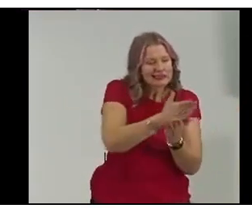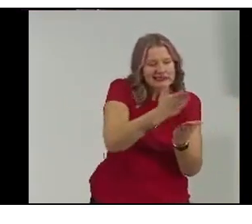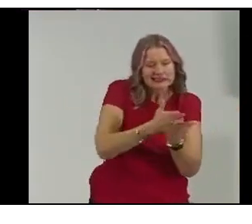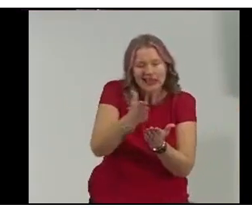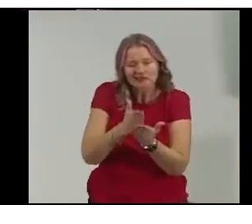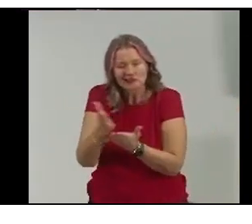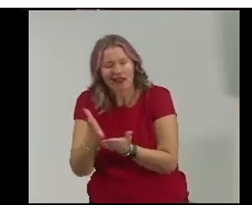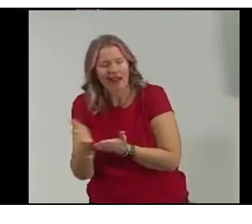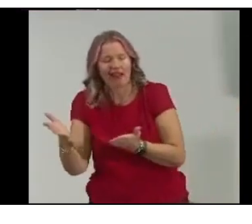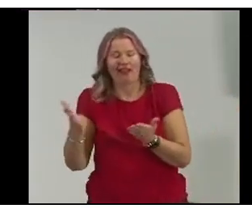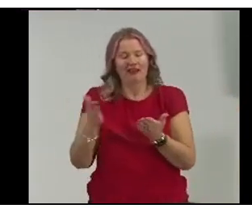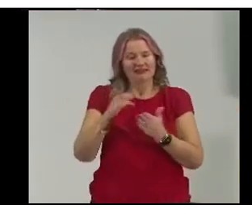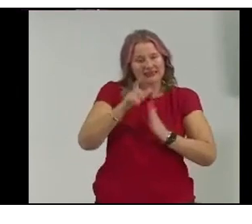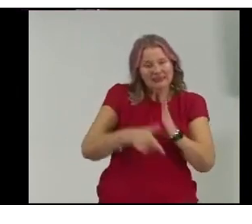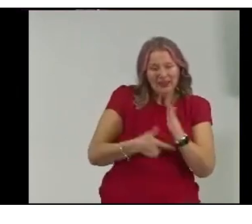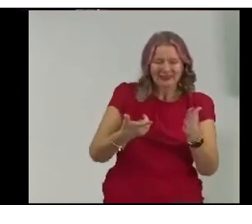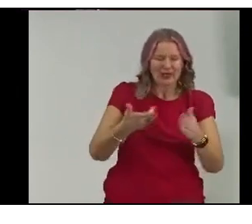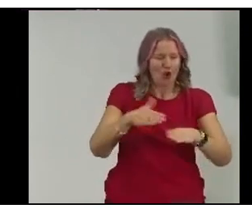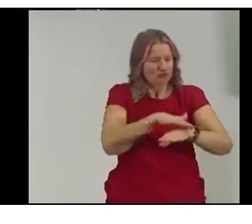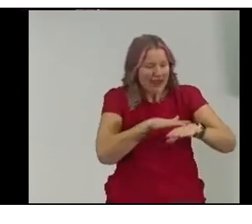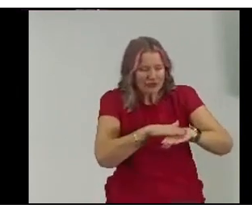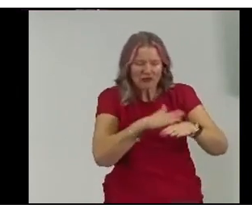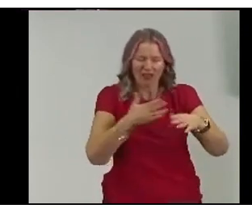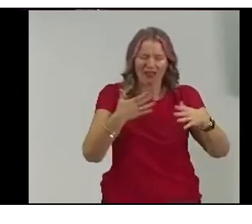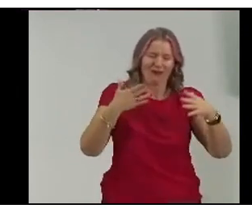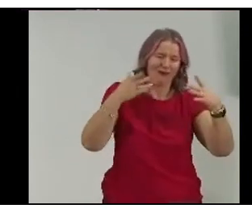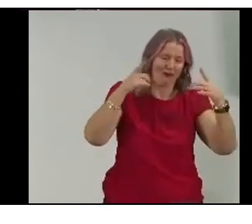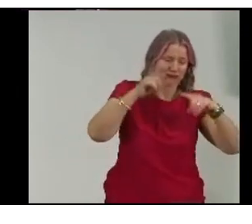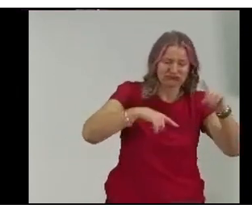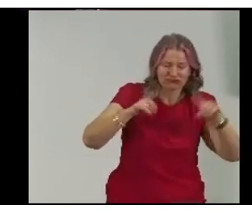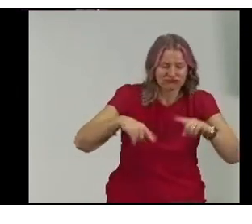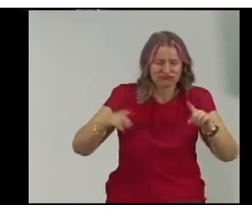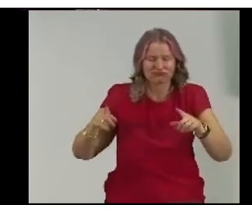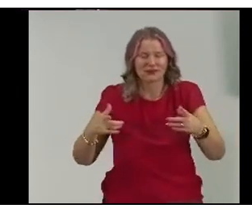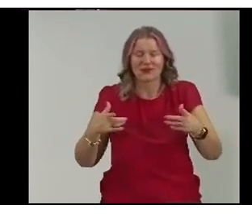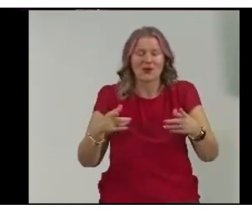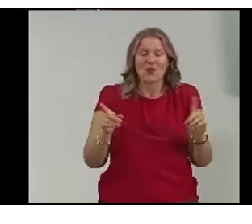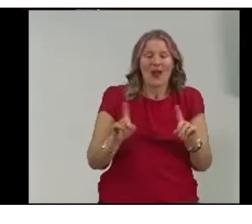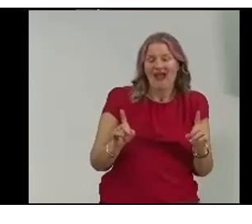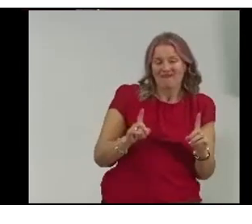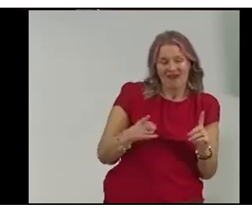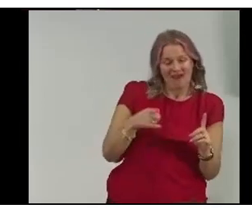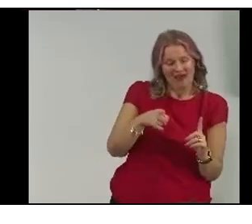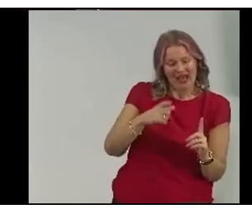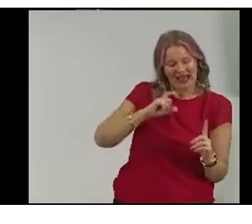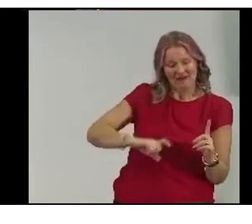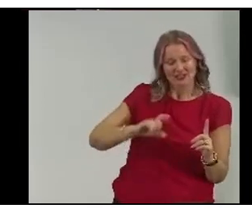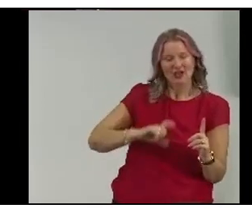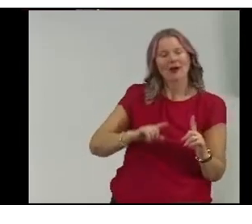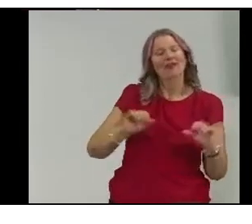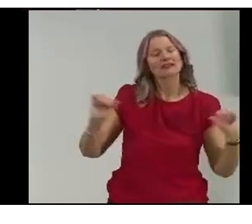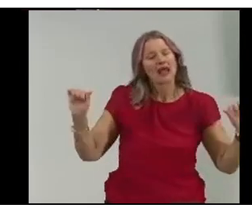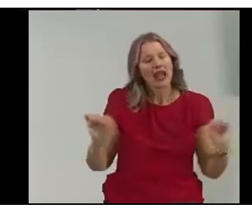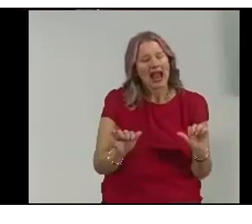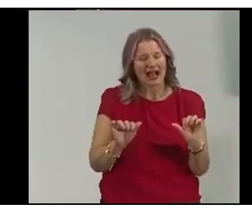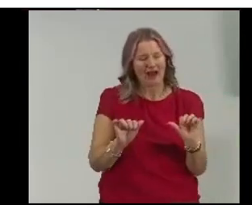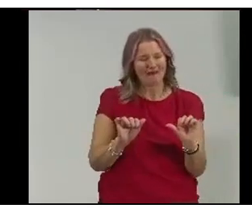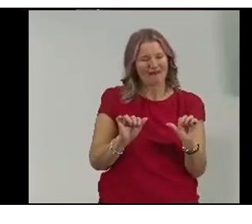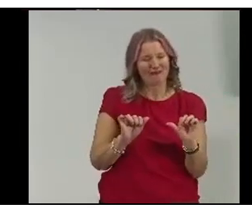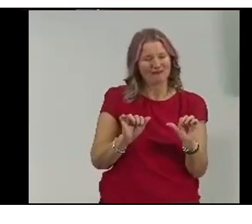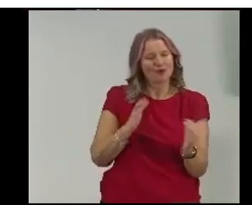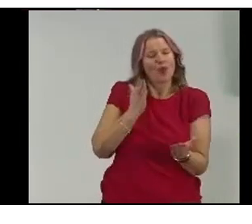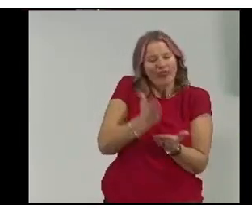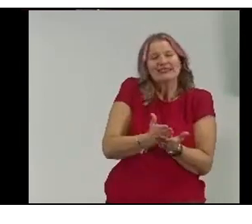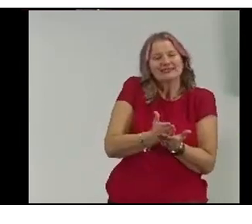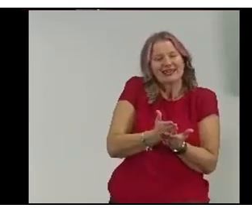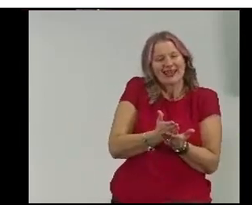or any, racial or any character that the human has, but then there's a lack of those authentic representation.